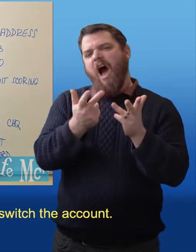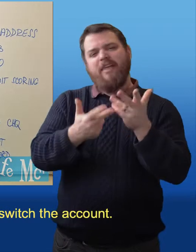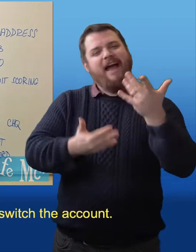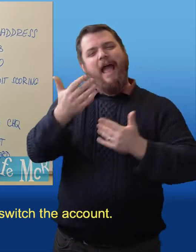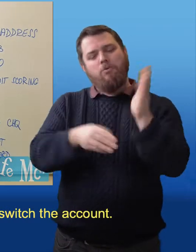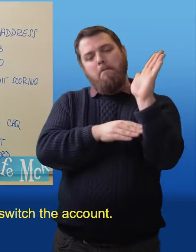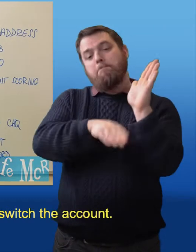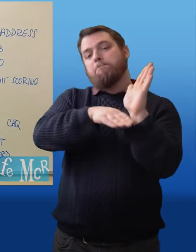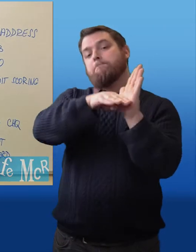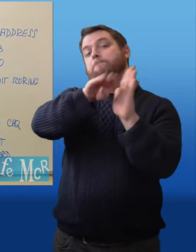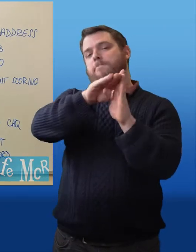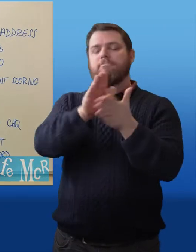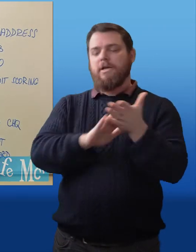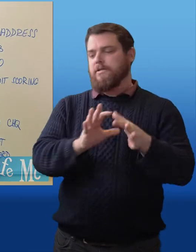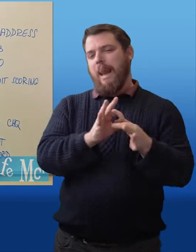to switch the accounts.